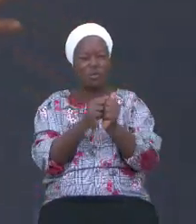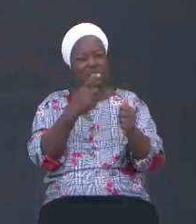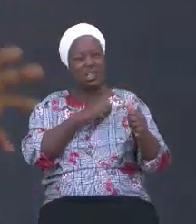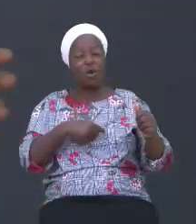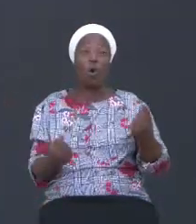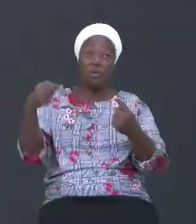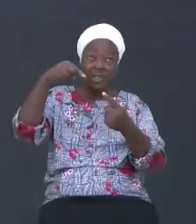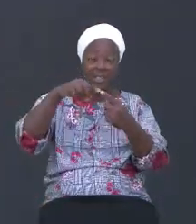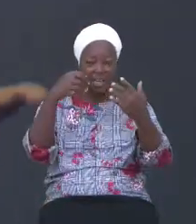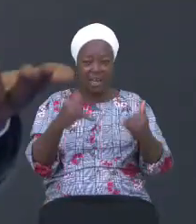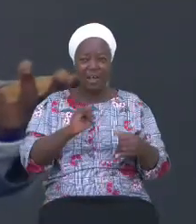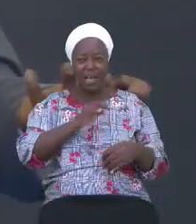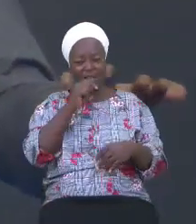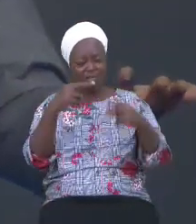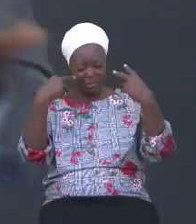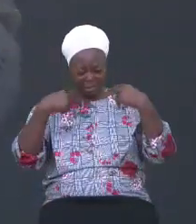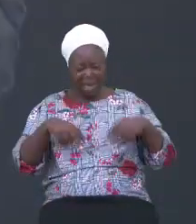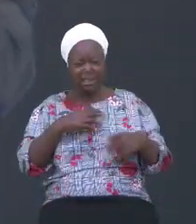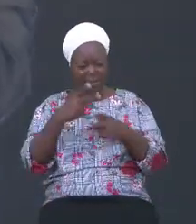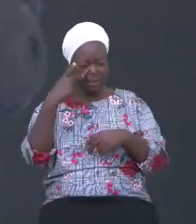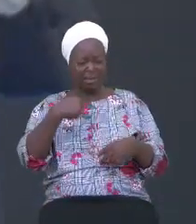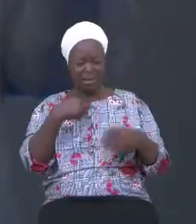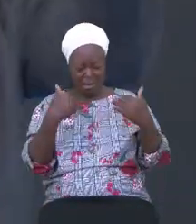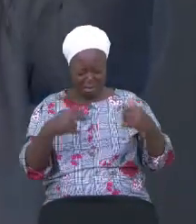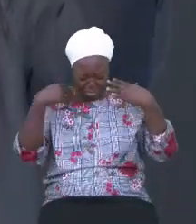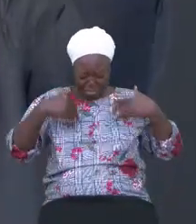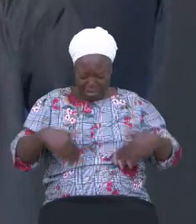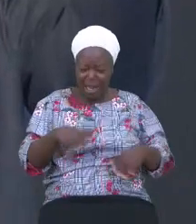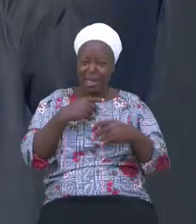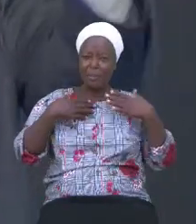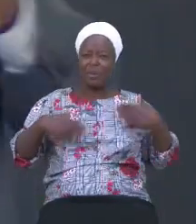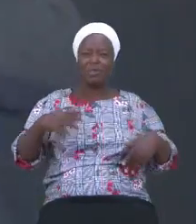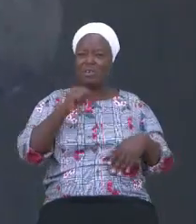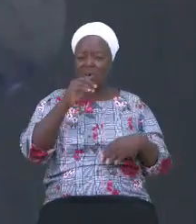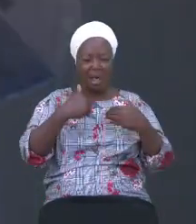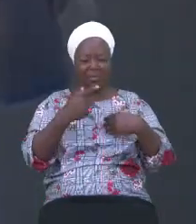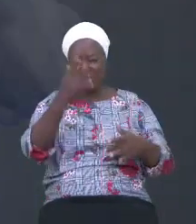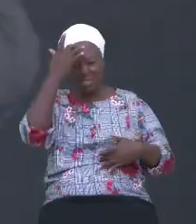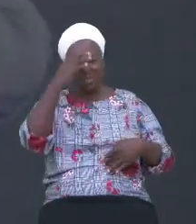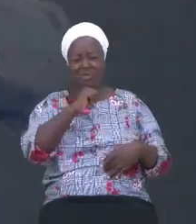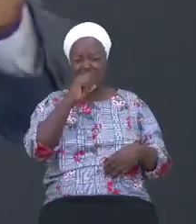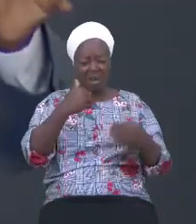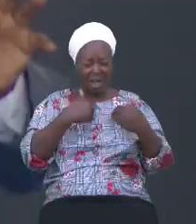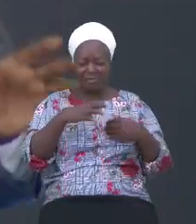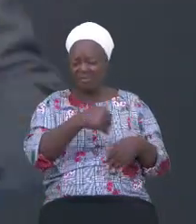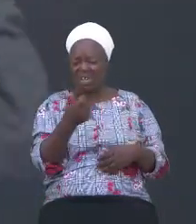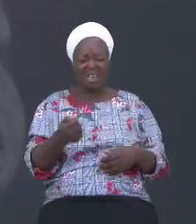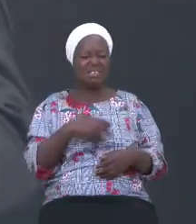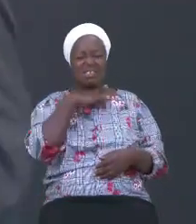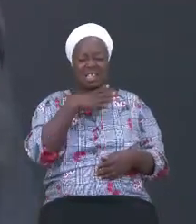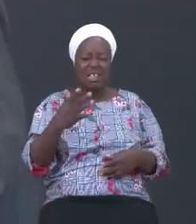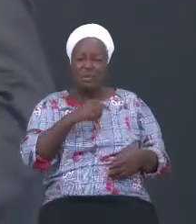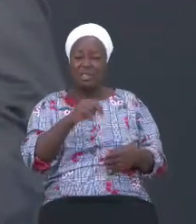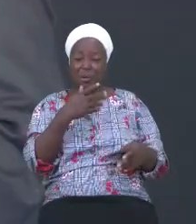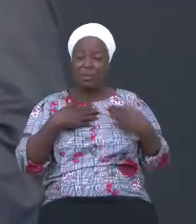until now, and look at me now. The body will have no disease, the body will have no scar, the body